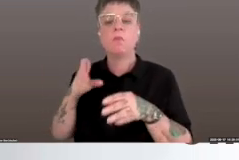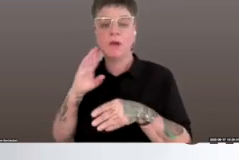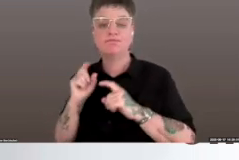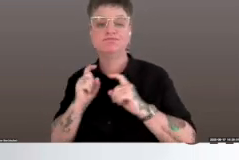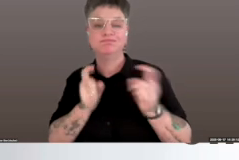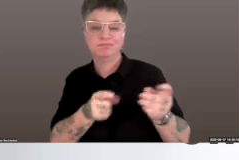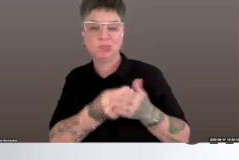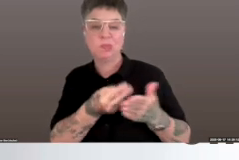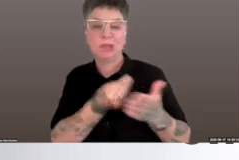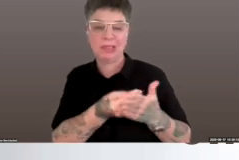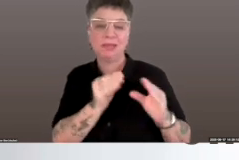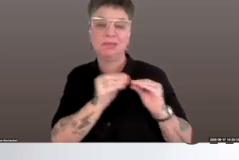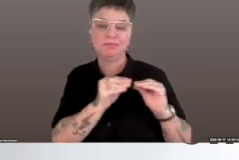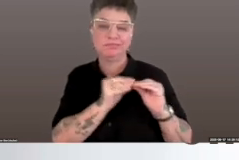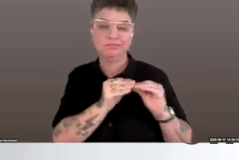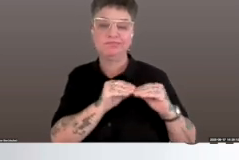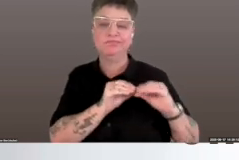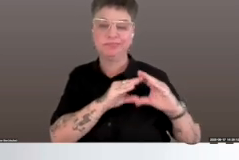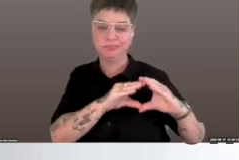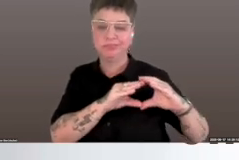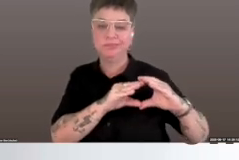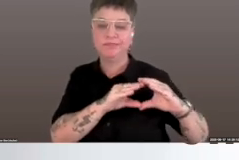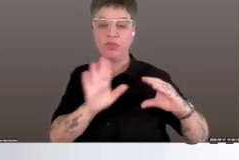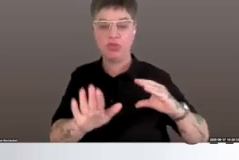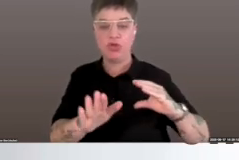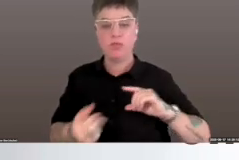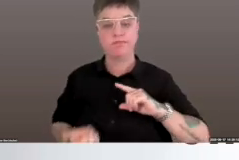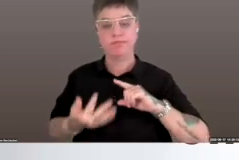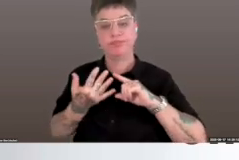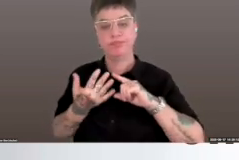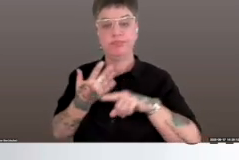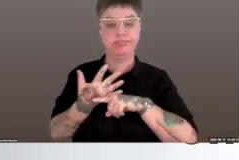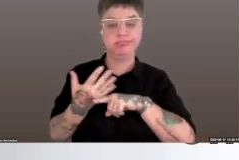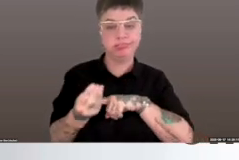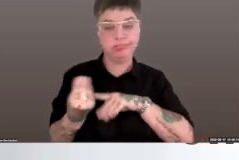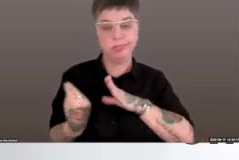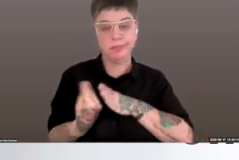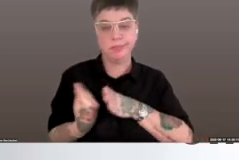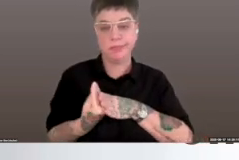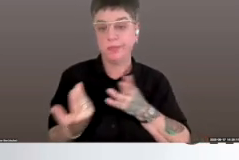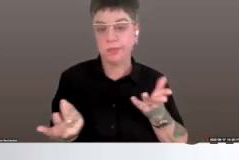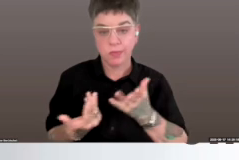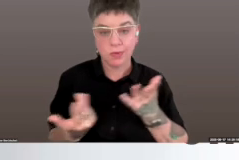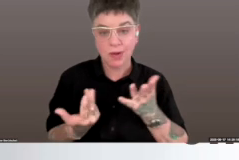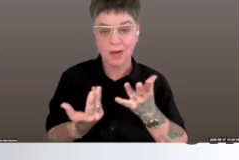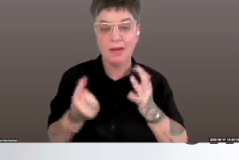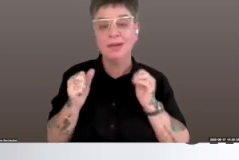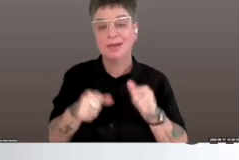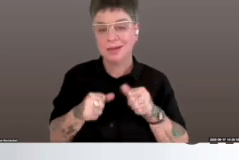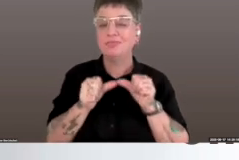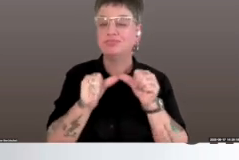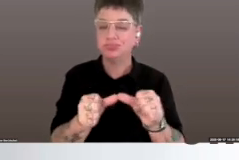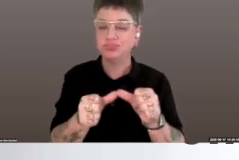based on their average burn rates, we expect that they would be able to keep funding